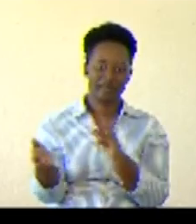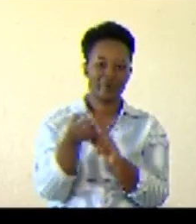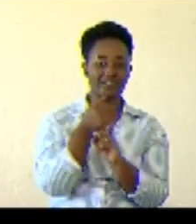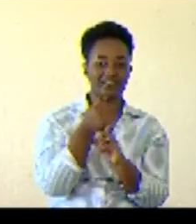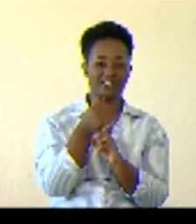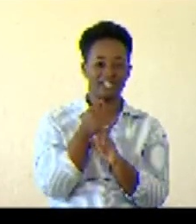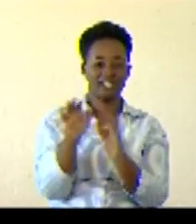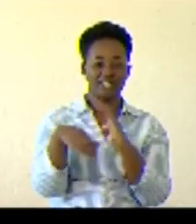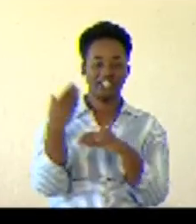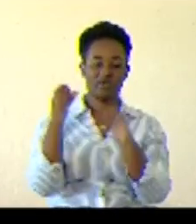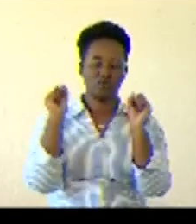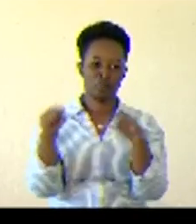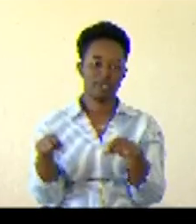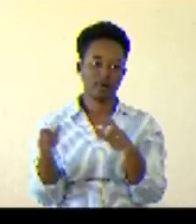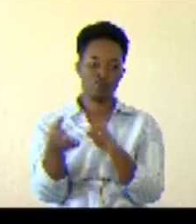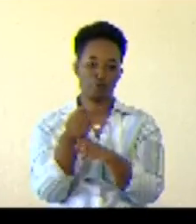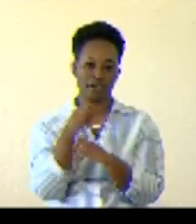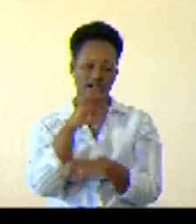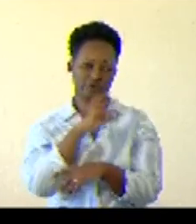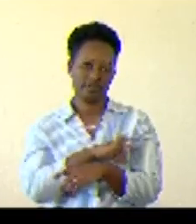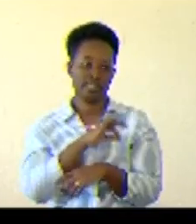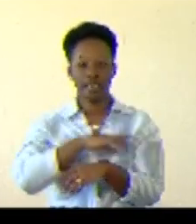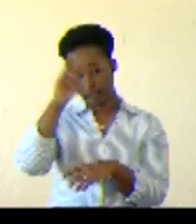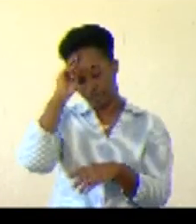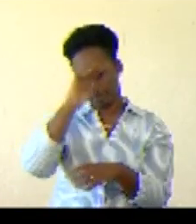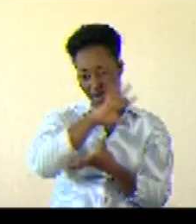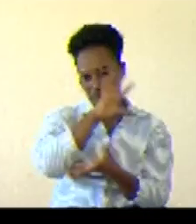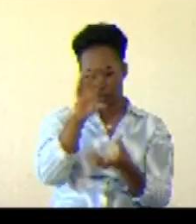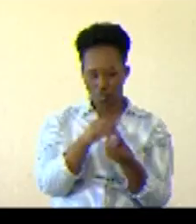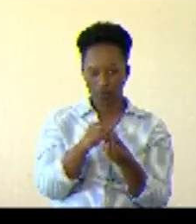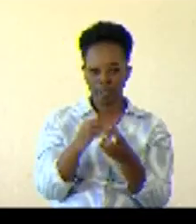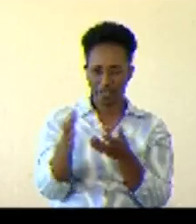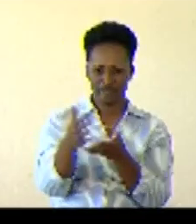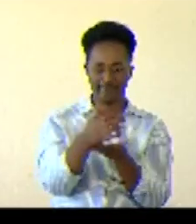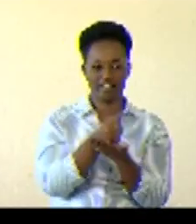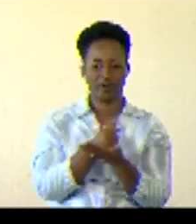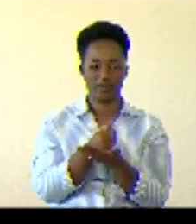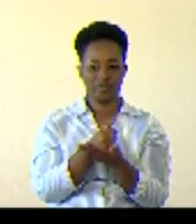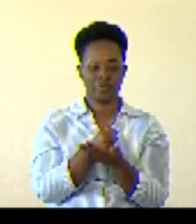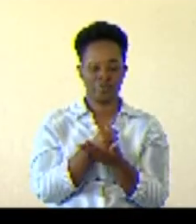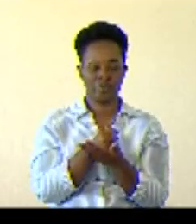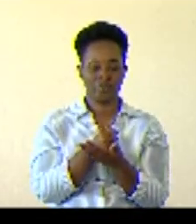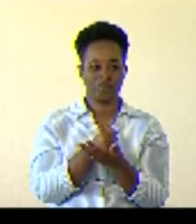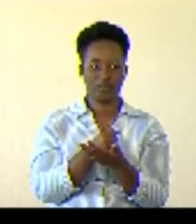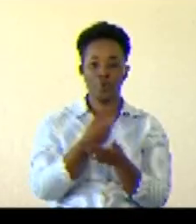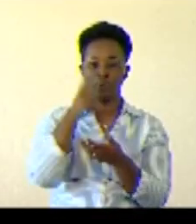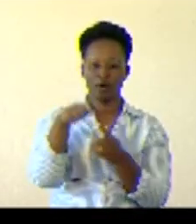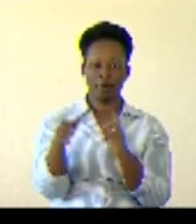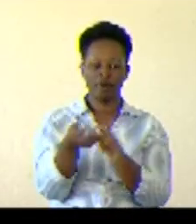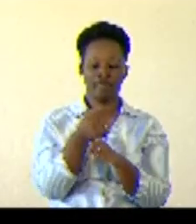get the profit. Remember total revenue, we said in the previous lesson, to get total revenue, you'll get